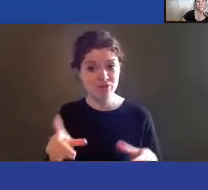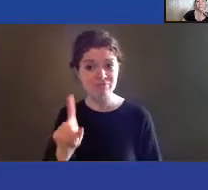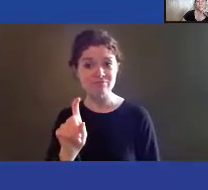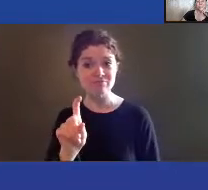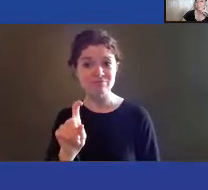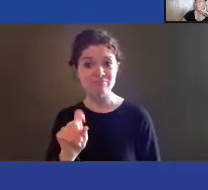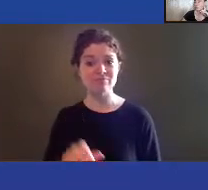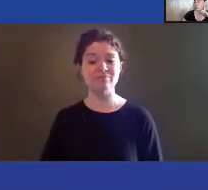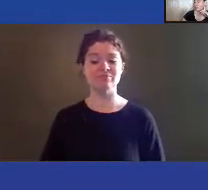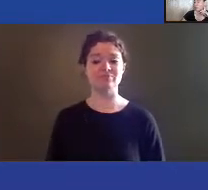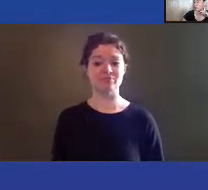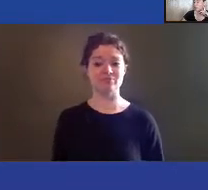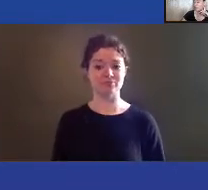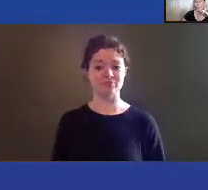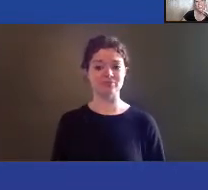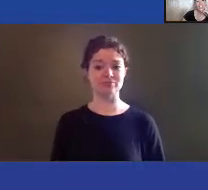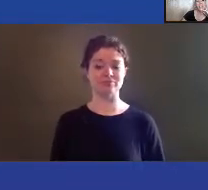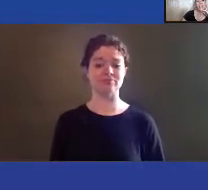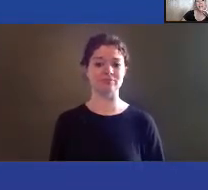chat.